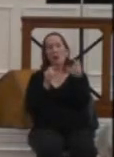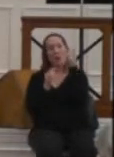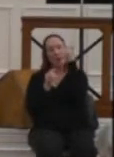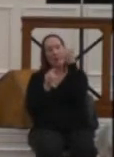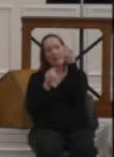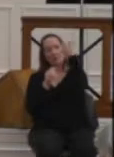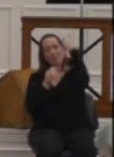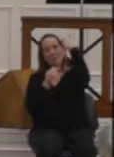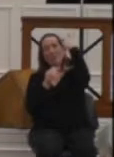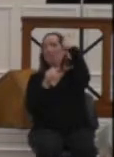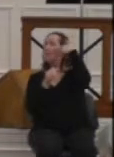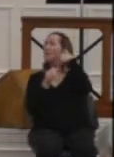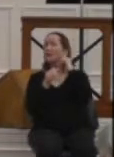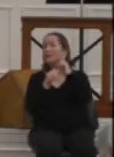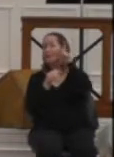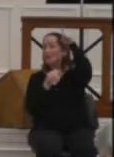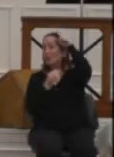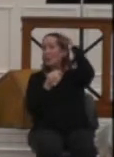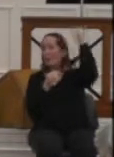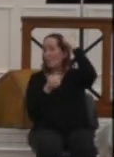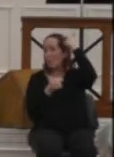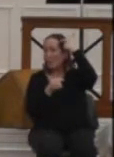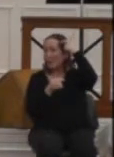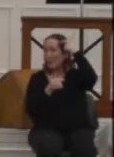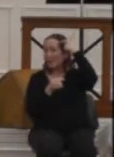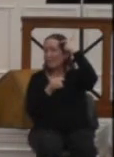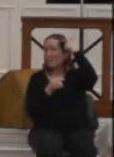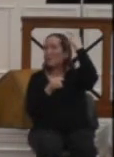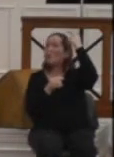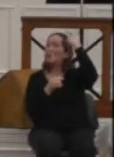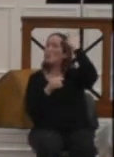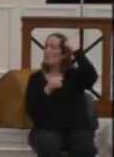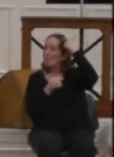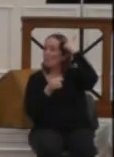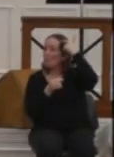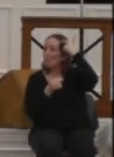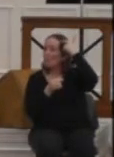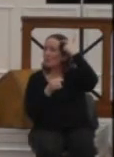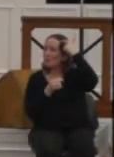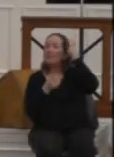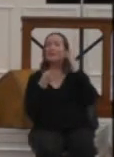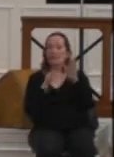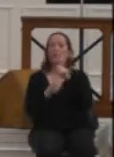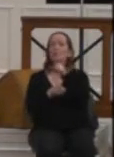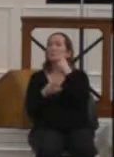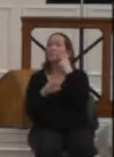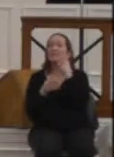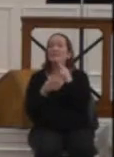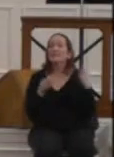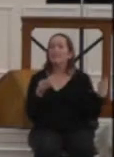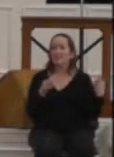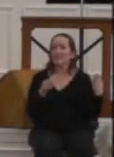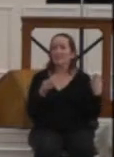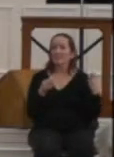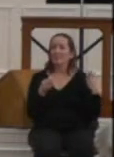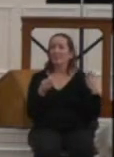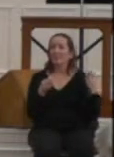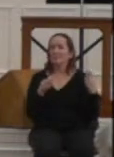eye, transferred up to your brain, and your brain is able to allow you to see things as they